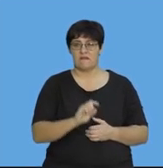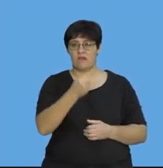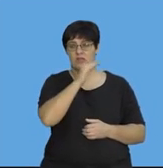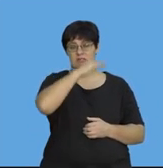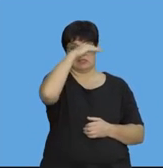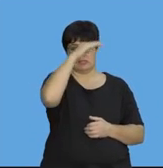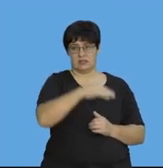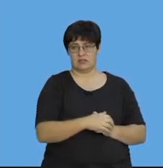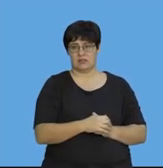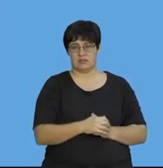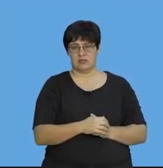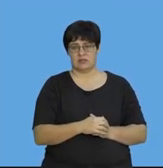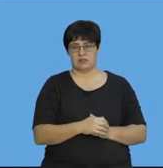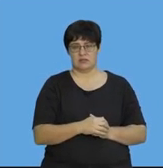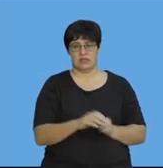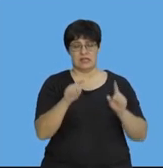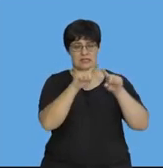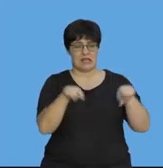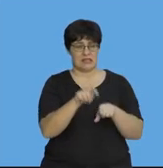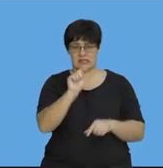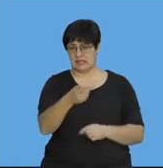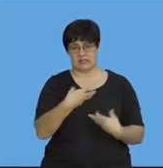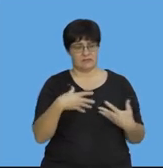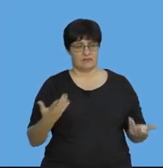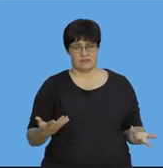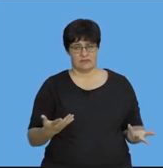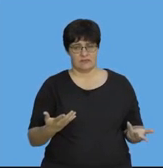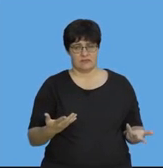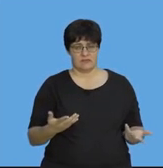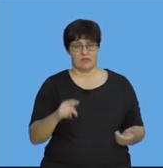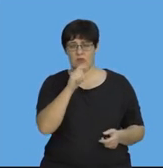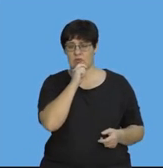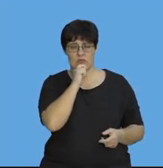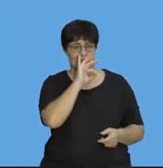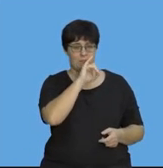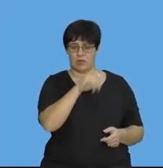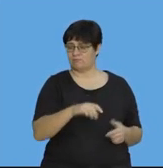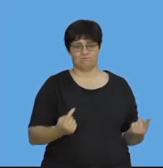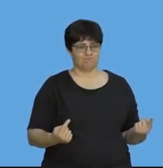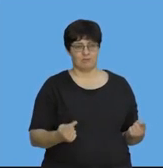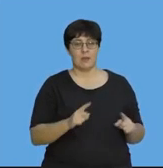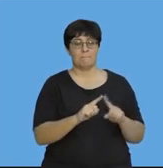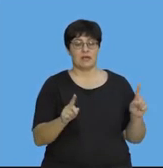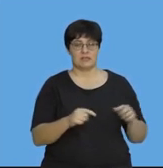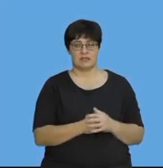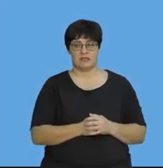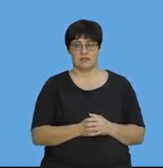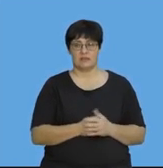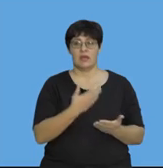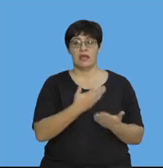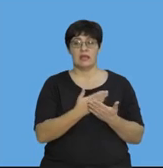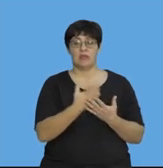at the first part of the question, they don't give me delta T. So I can't use impulse as it stands,